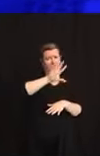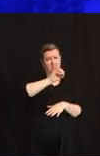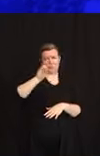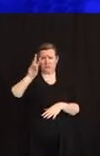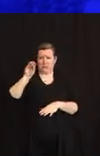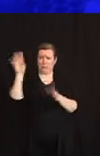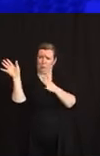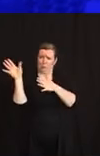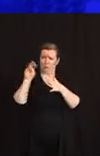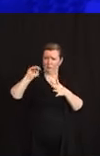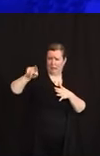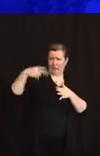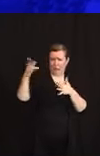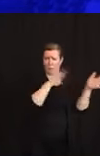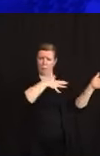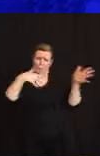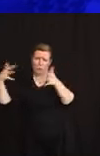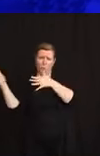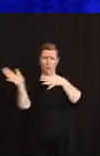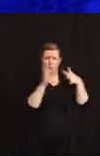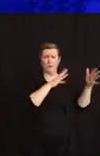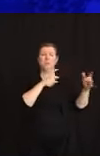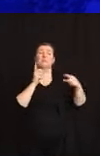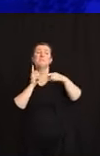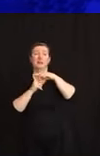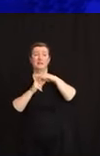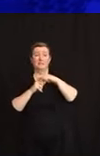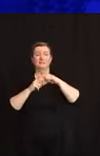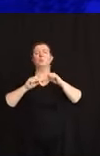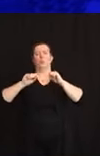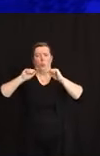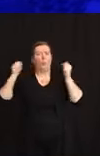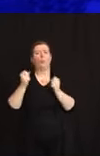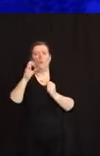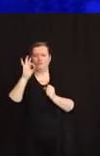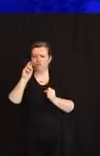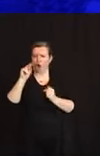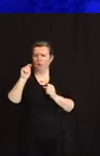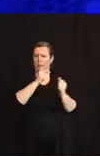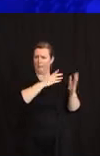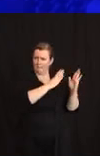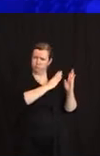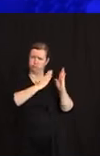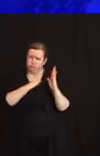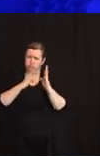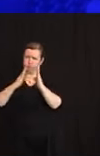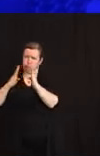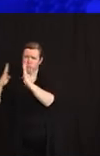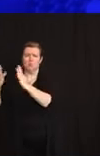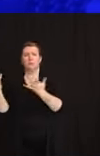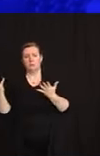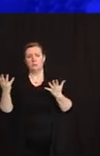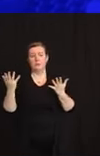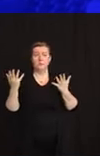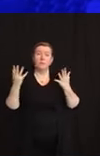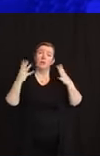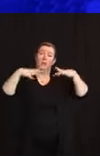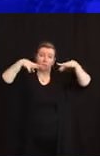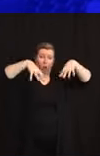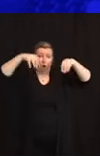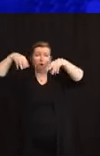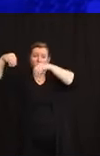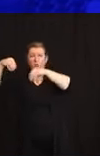possible local power outages. So as the Gov always says, and Joe Fiordaliso, if there's a downed power line, just